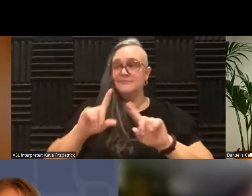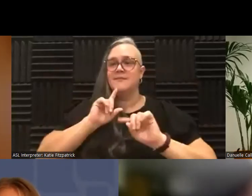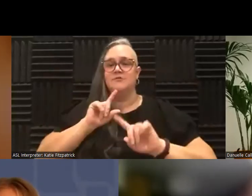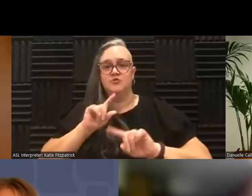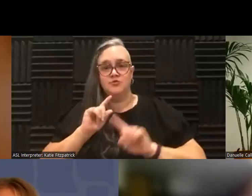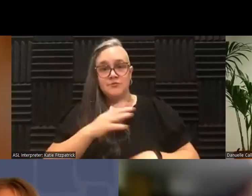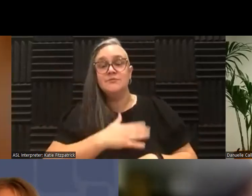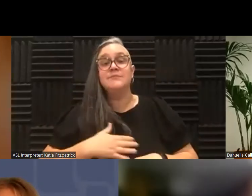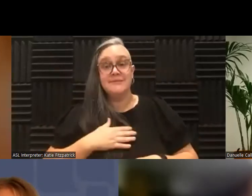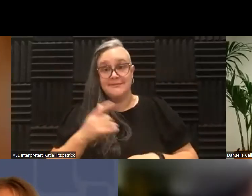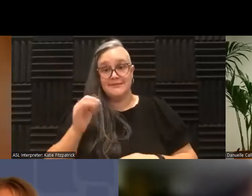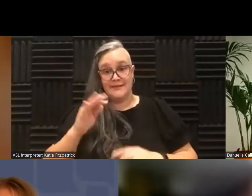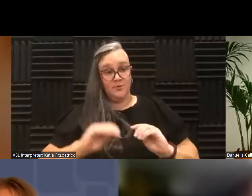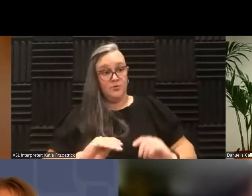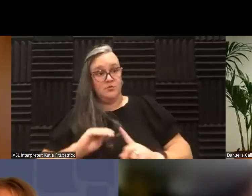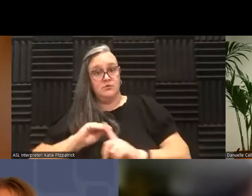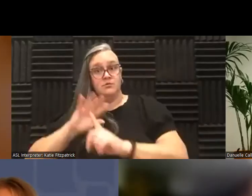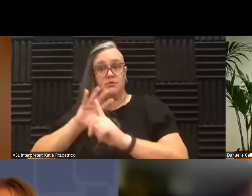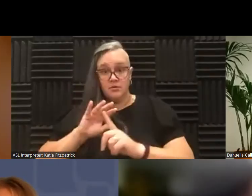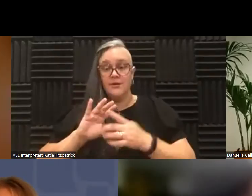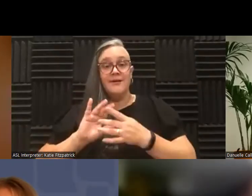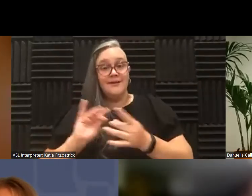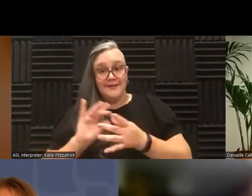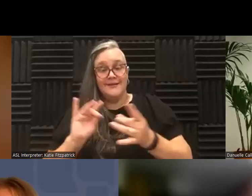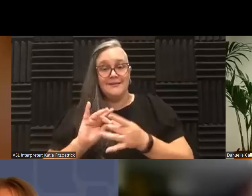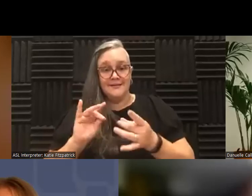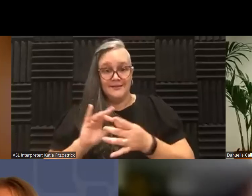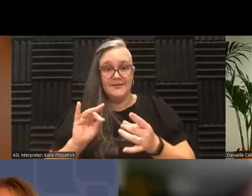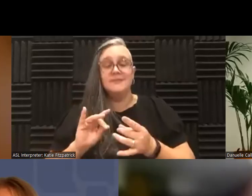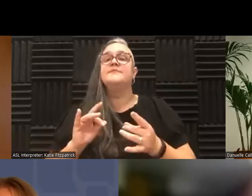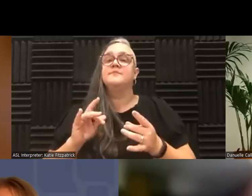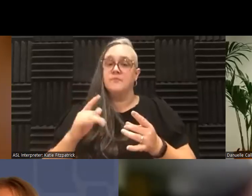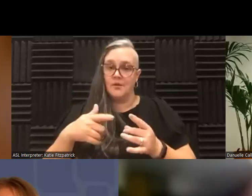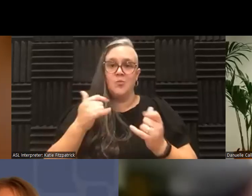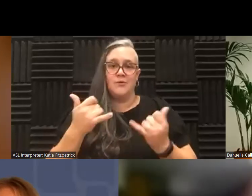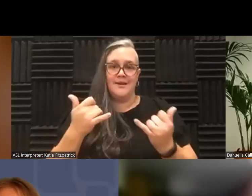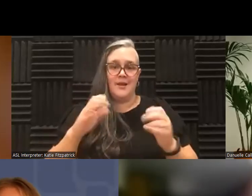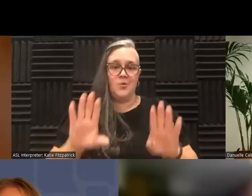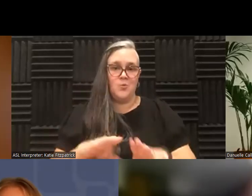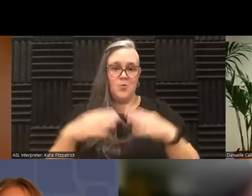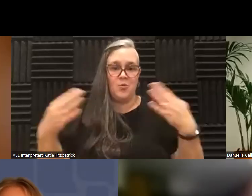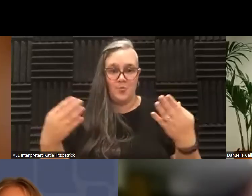state your name before speaking, and we will now open the floor for questions.